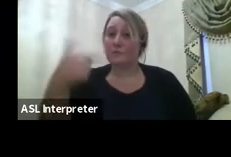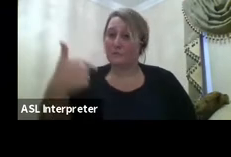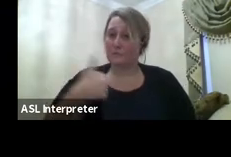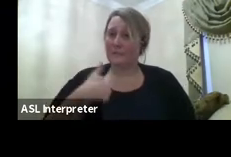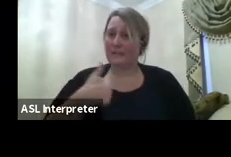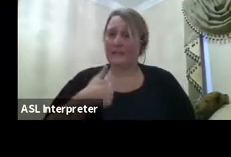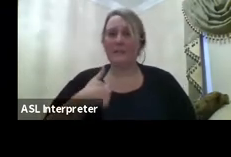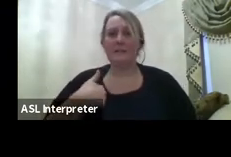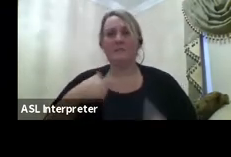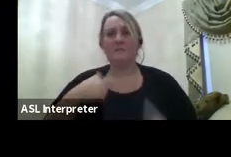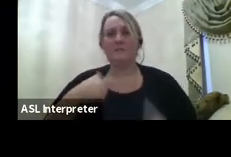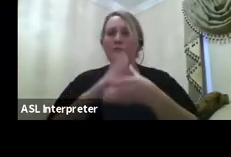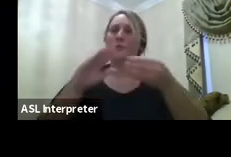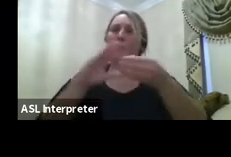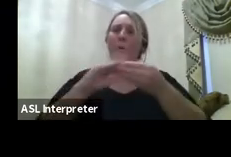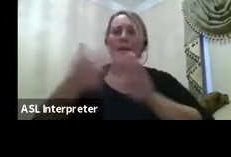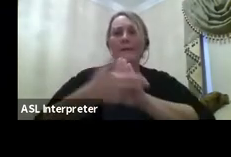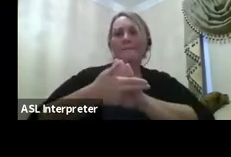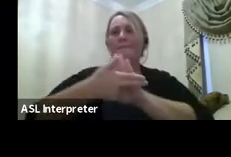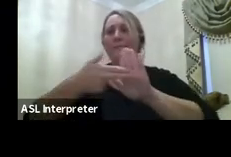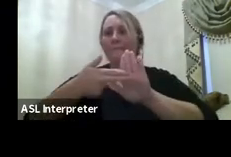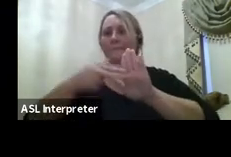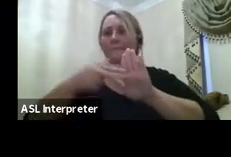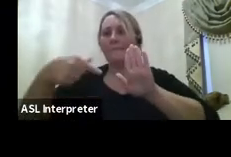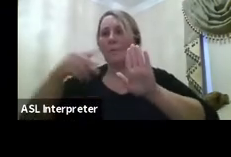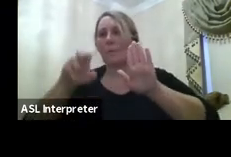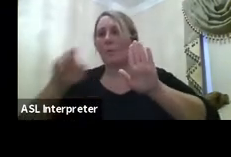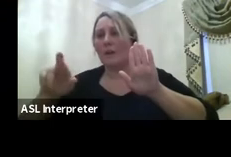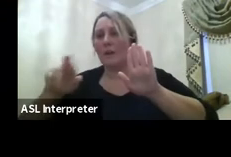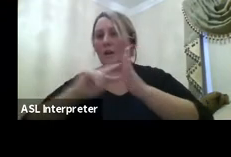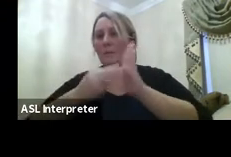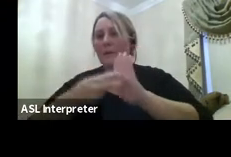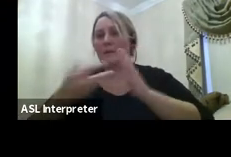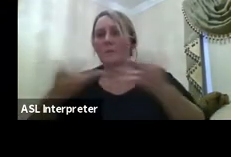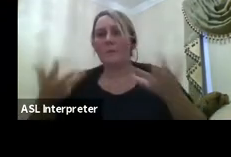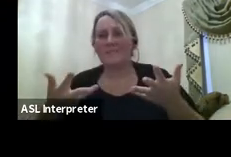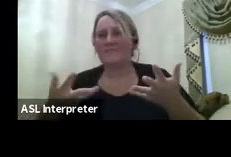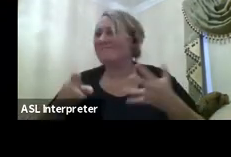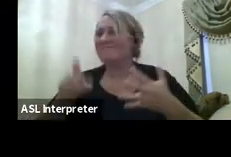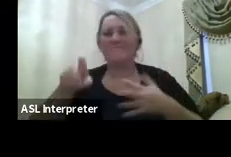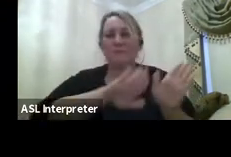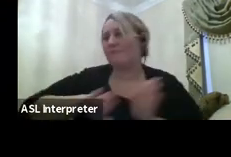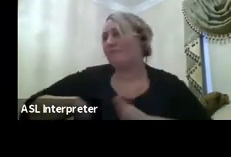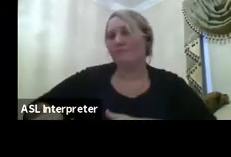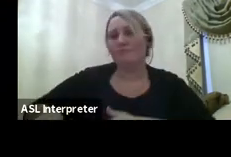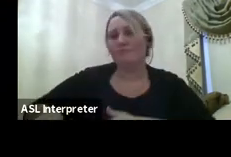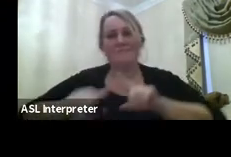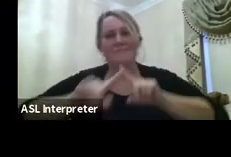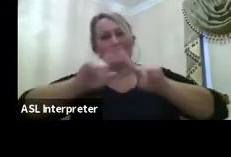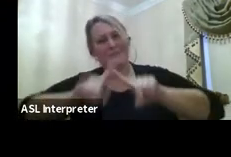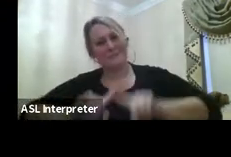narrative at that time, which was around AIDS or STDs or, um,